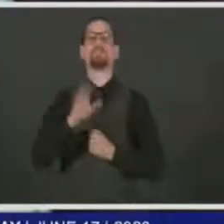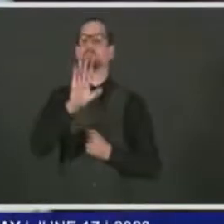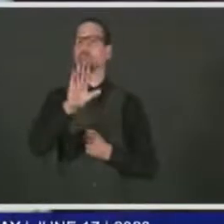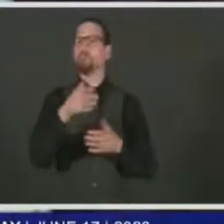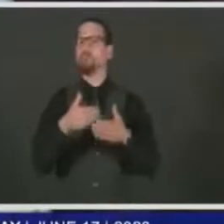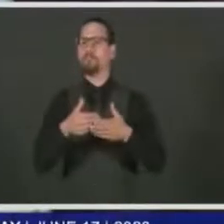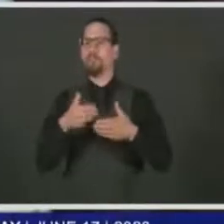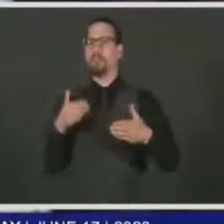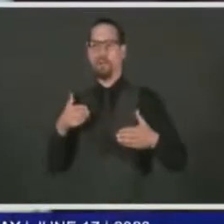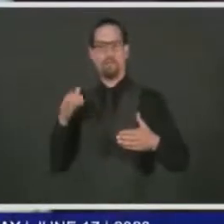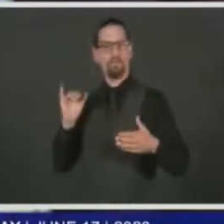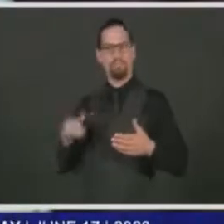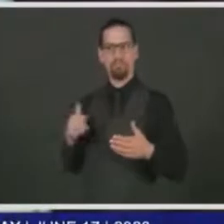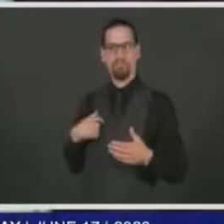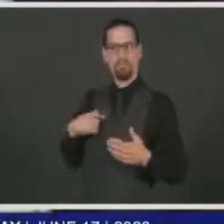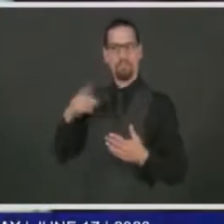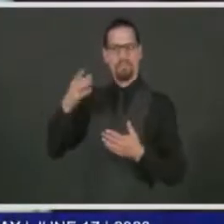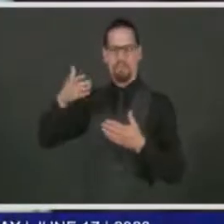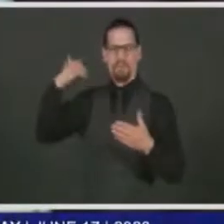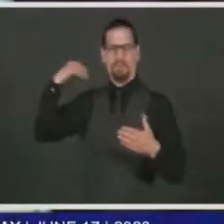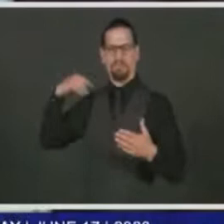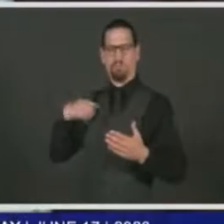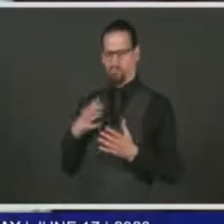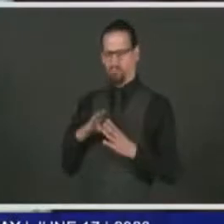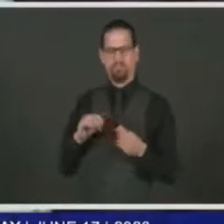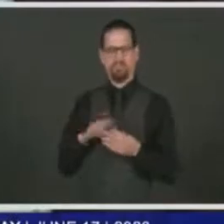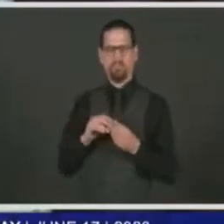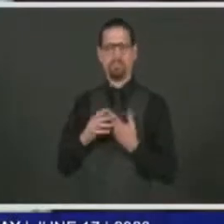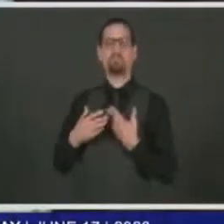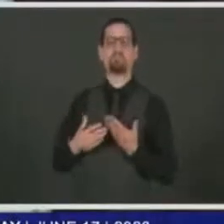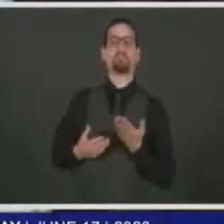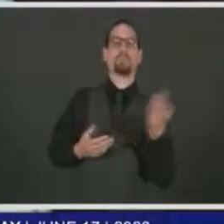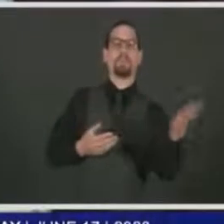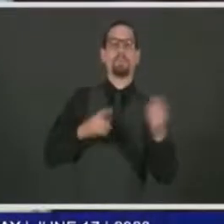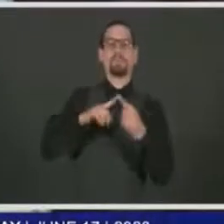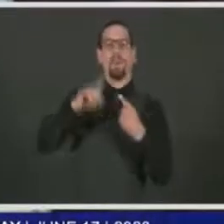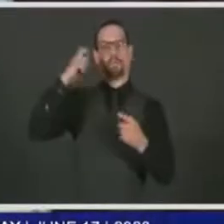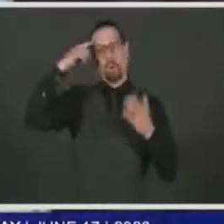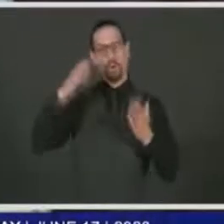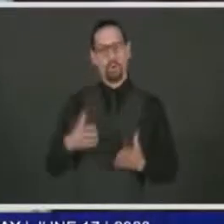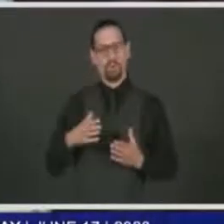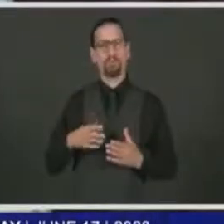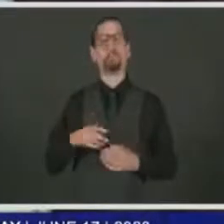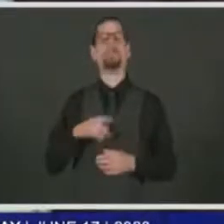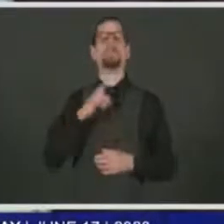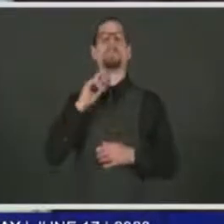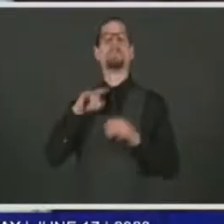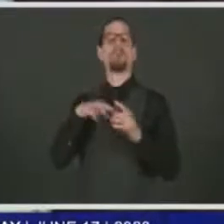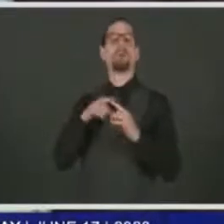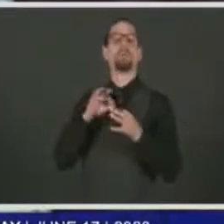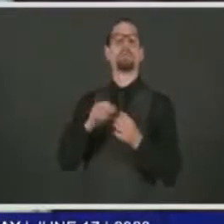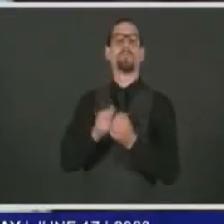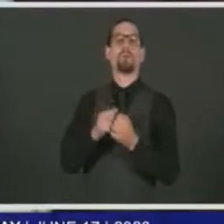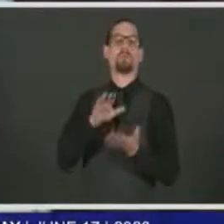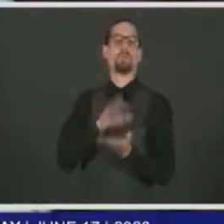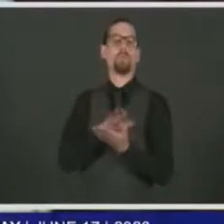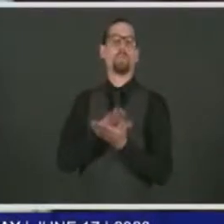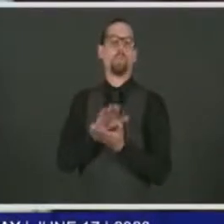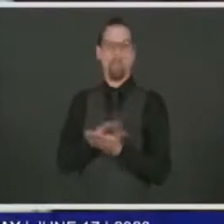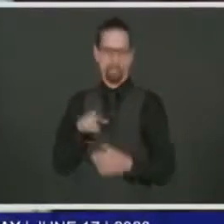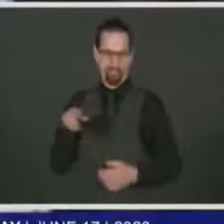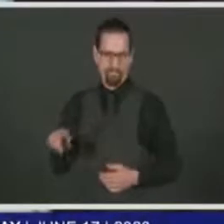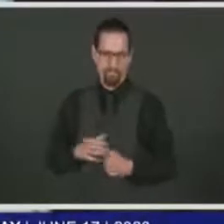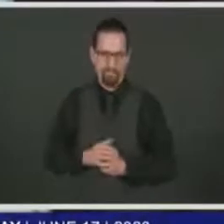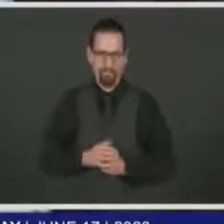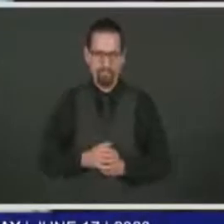and plans for reopening. There's an intersection here with the needs and challenges in our communities that are